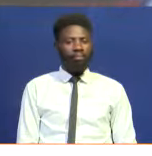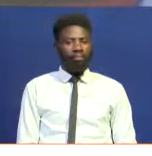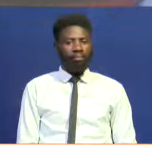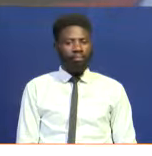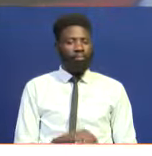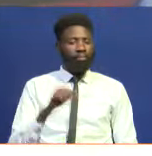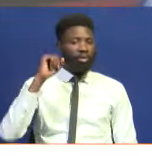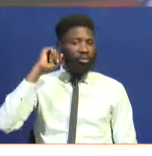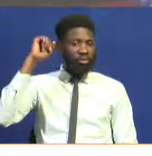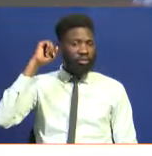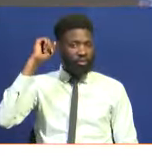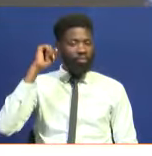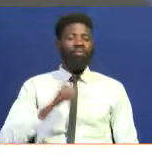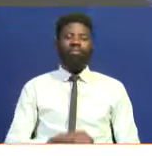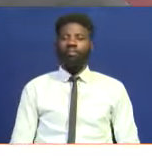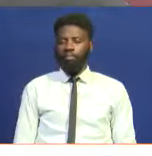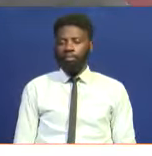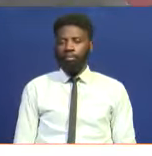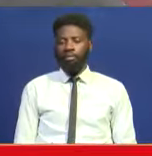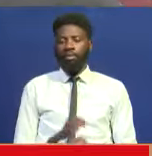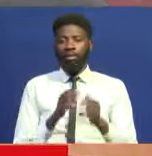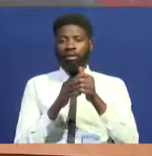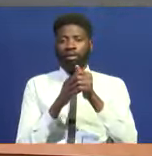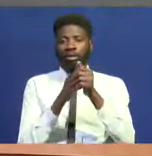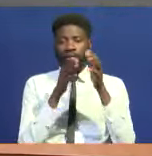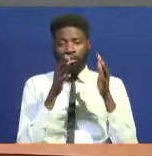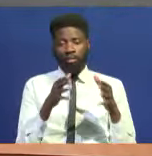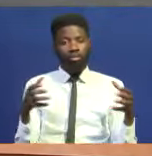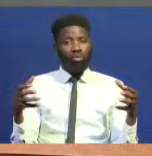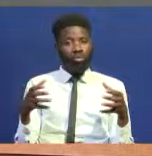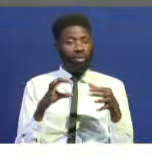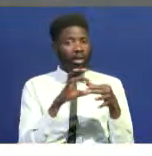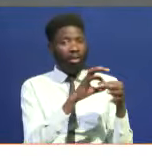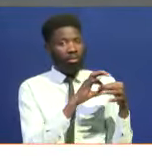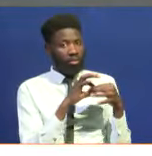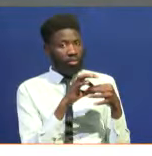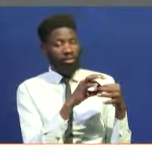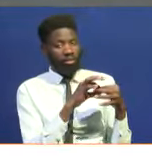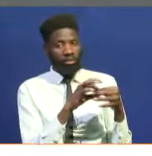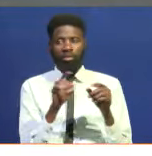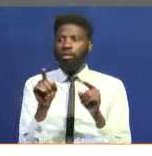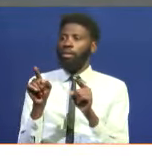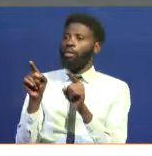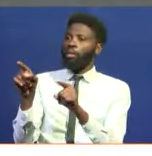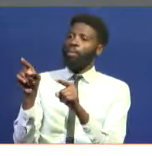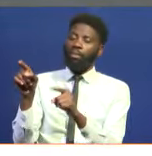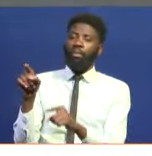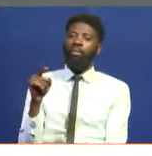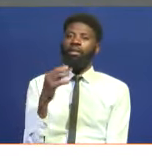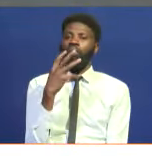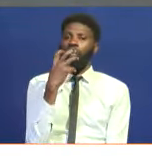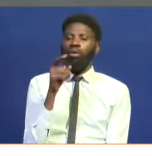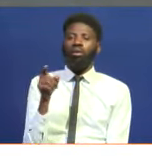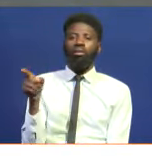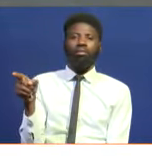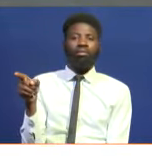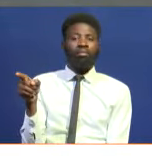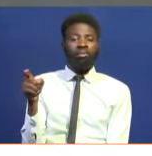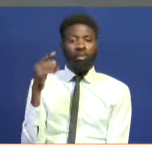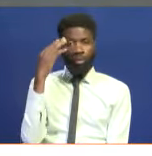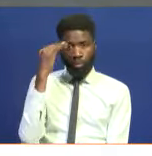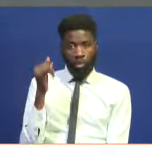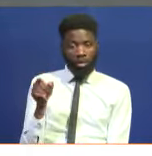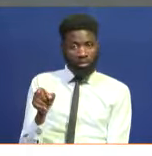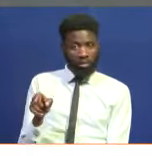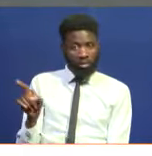Some bit of politics now, and a section of leaders in Azimio la Umoja, One Kenya coalition have faulted the Orange Democratic Movement Party for